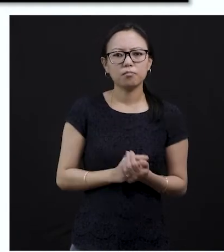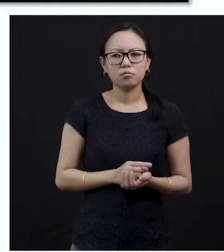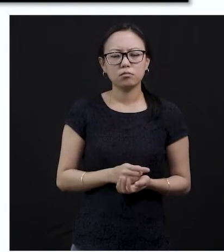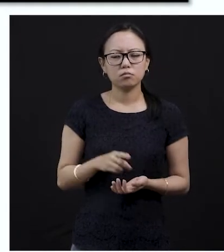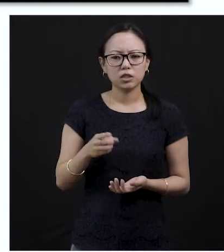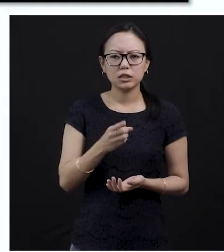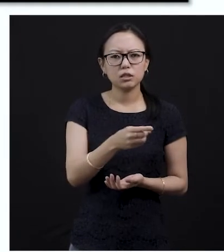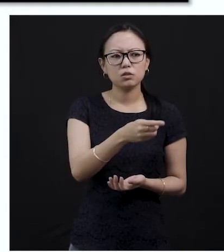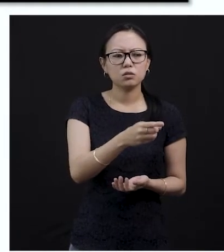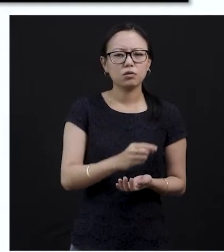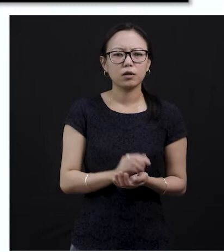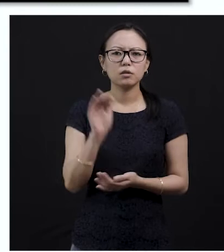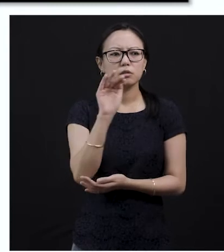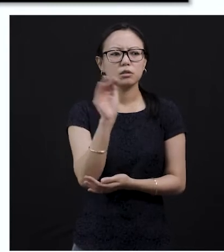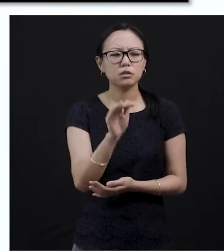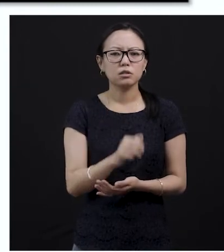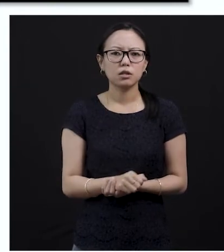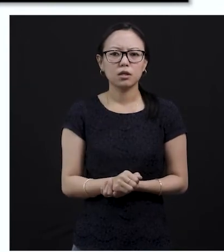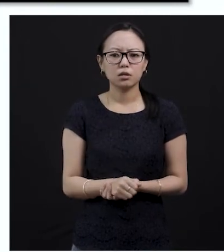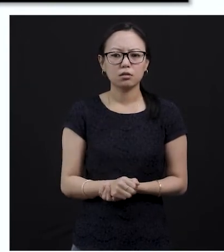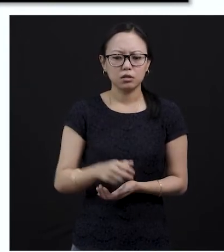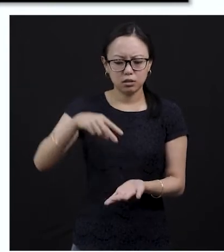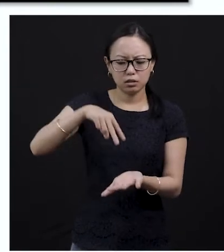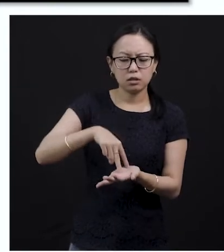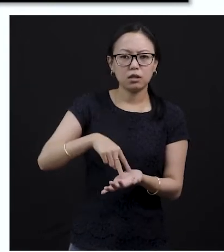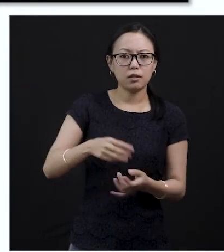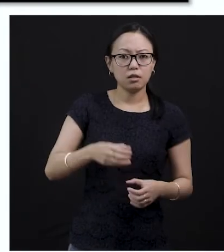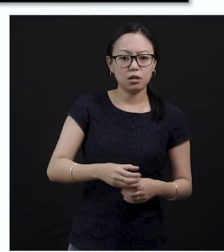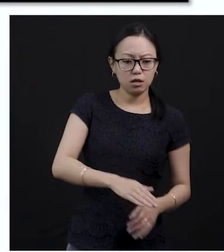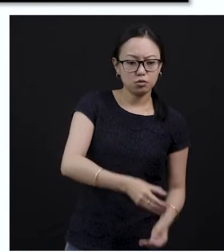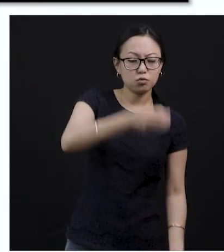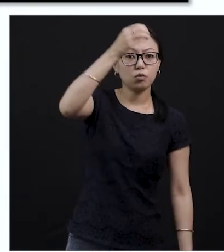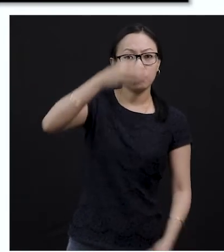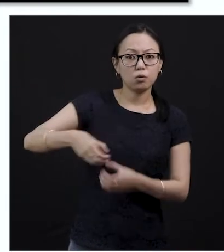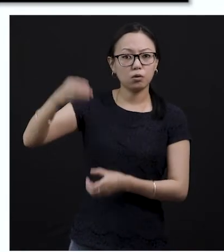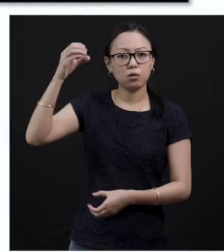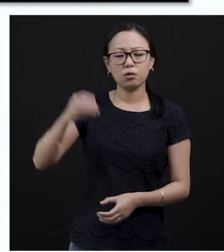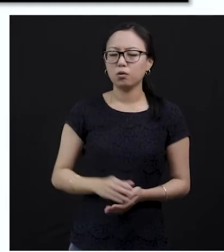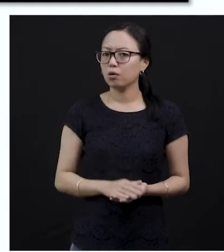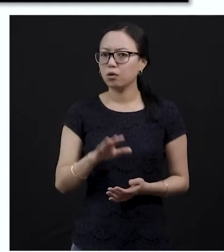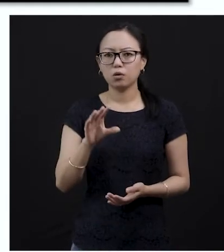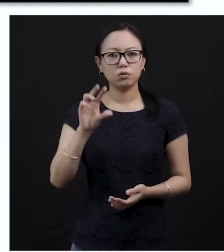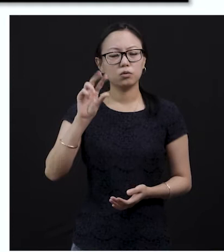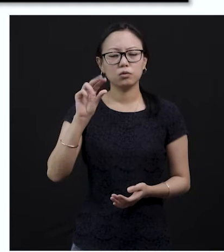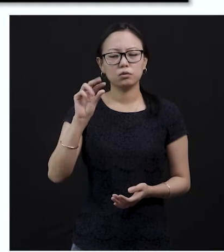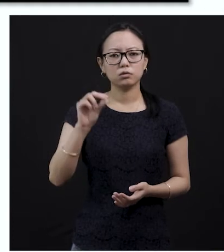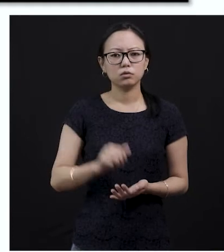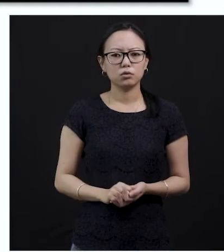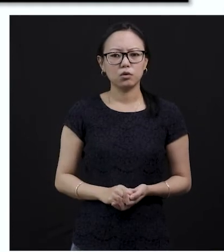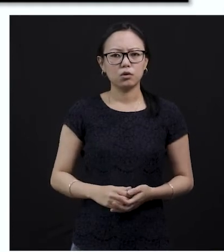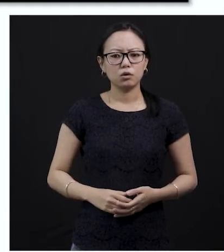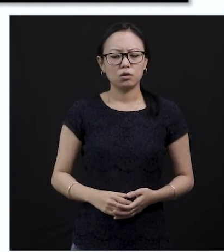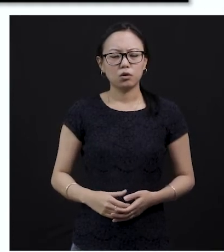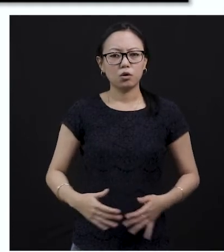and other animals, since they don't have long legs, they have to keep their body away from the heat, isn't it, during the